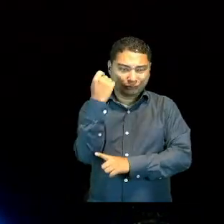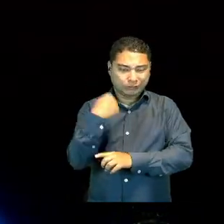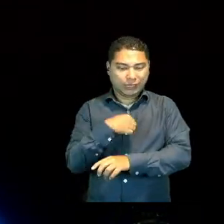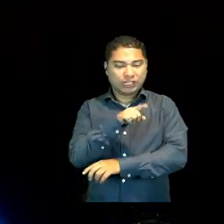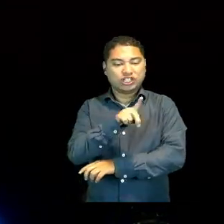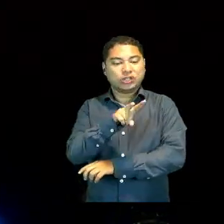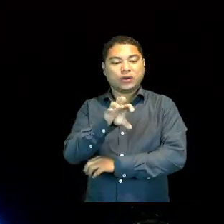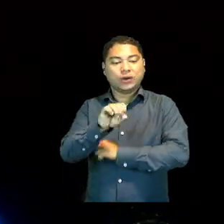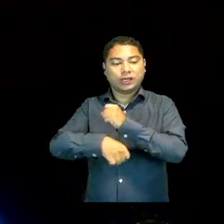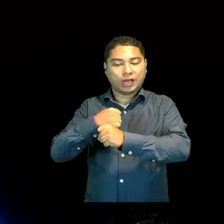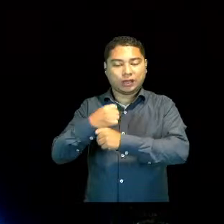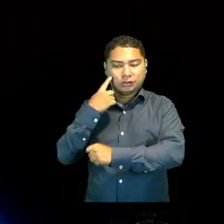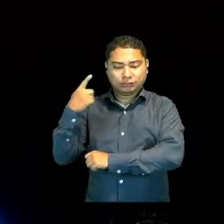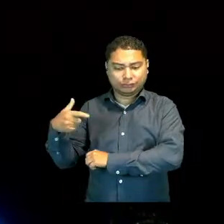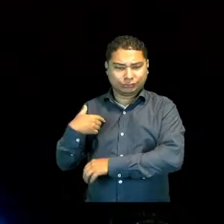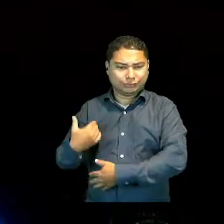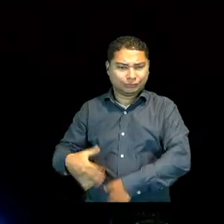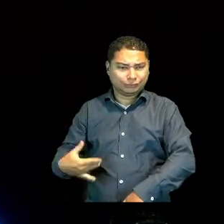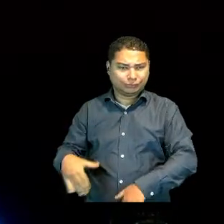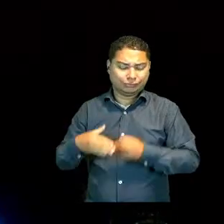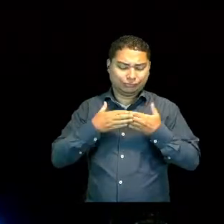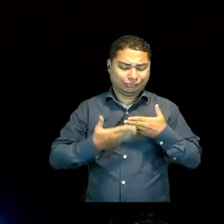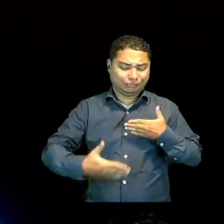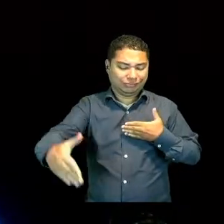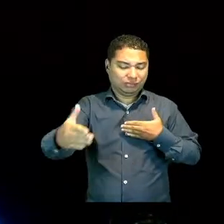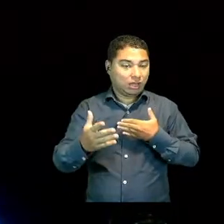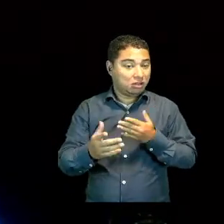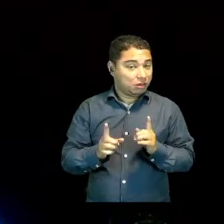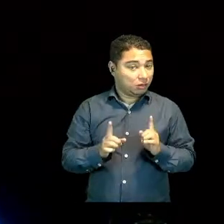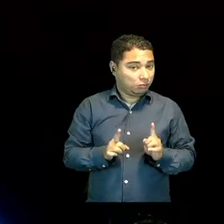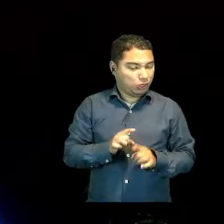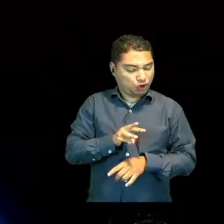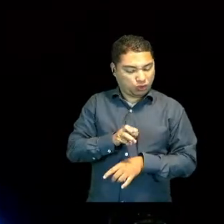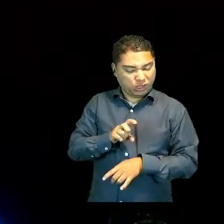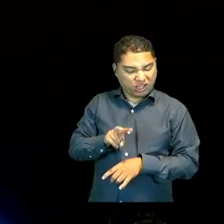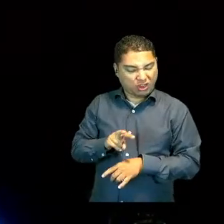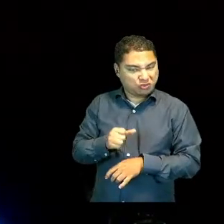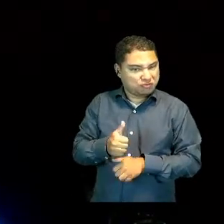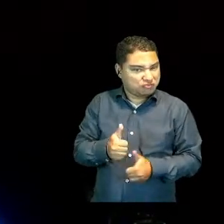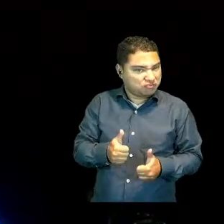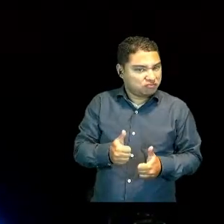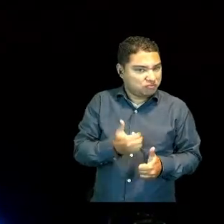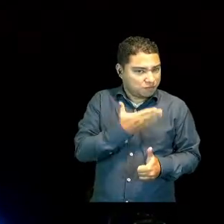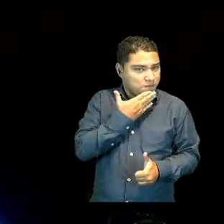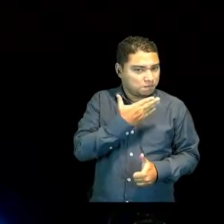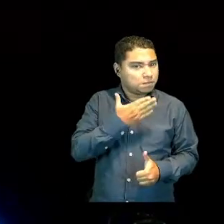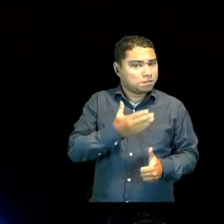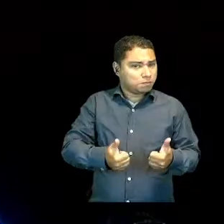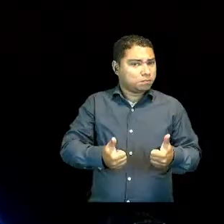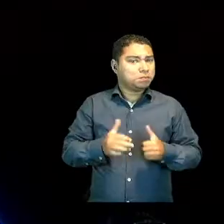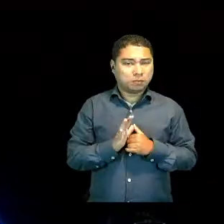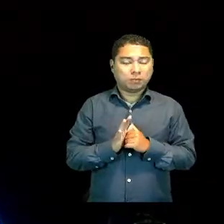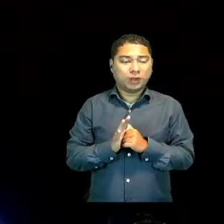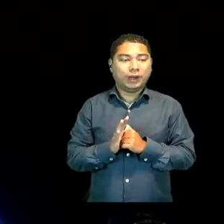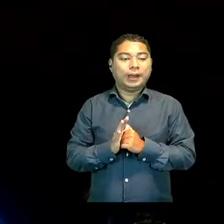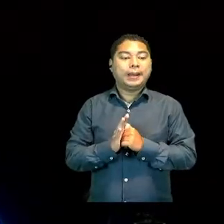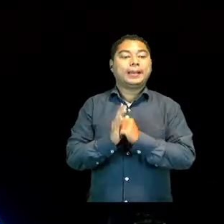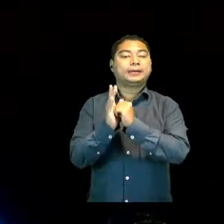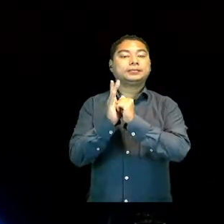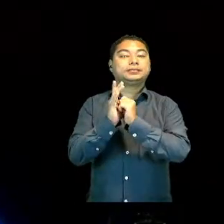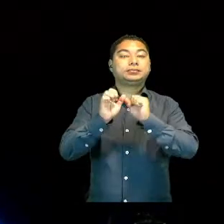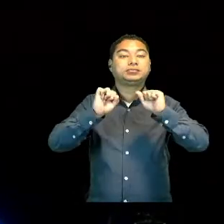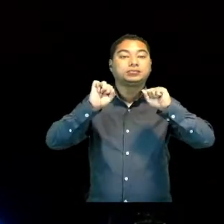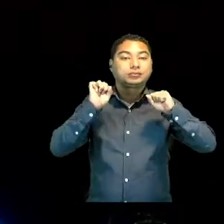I think it's because I can personally bear witness to